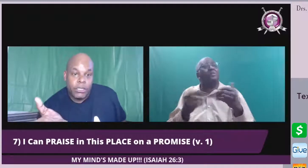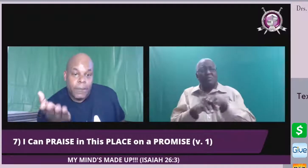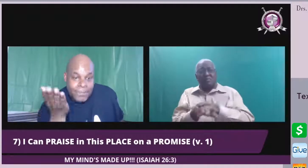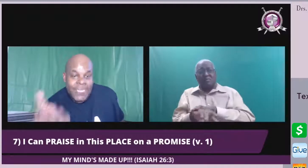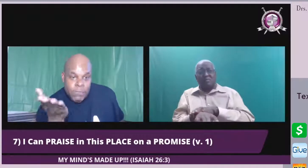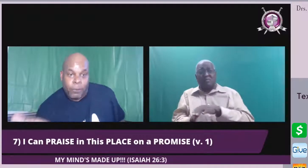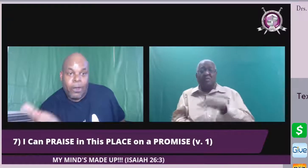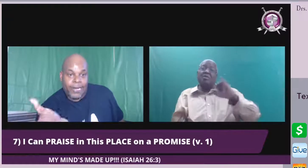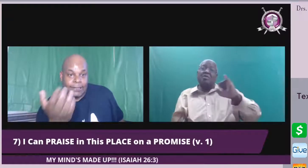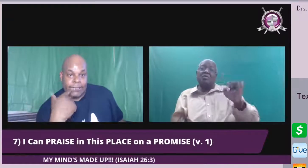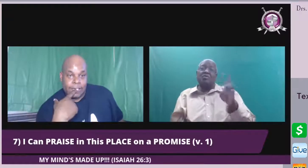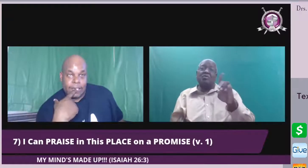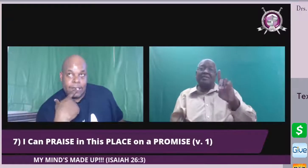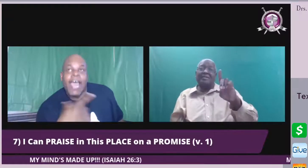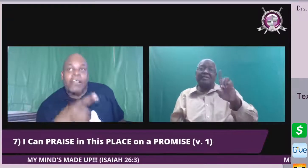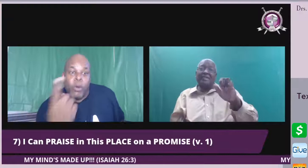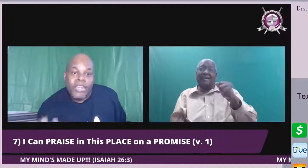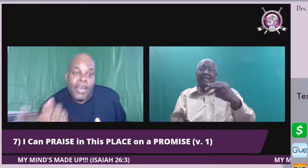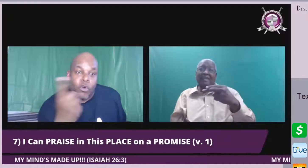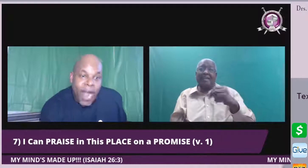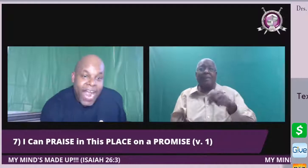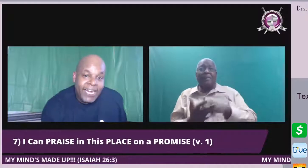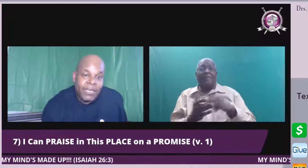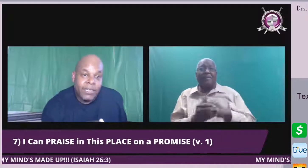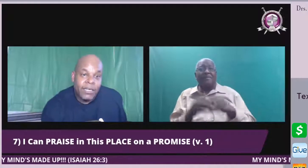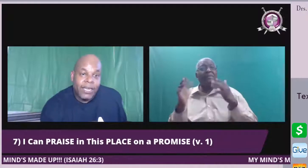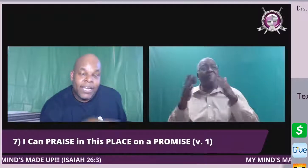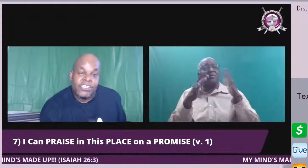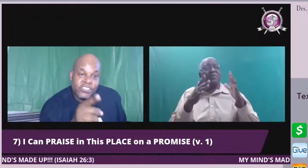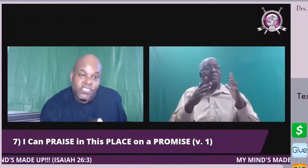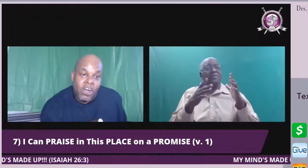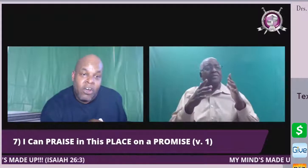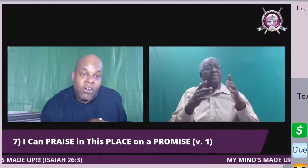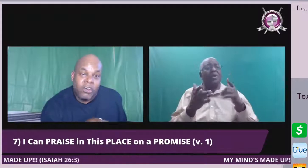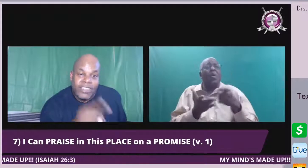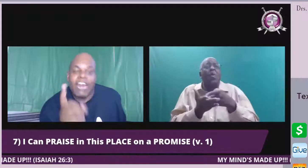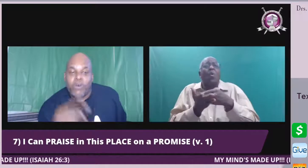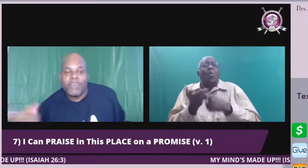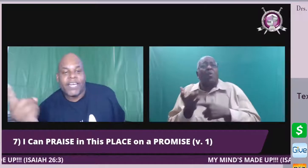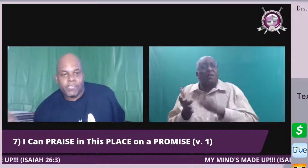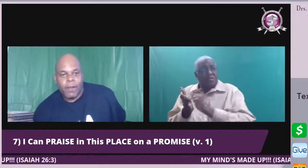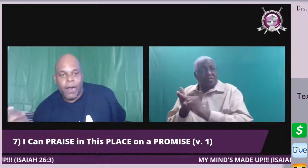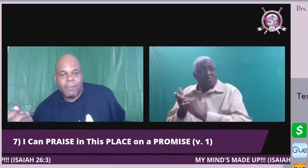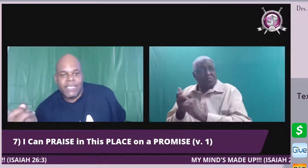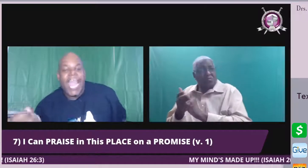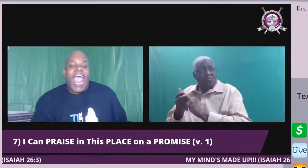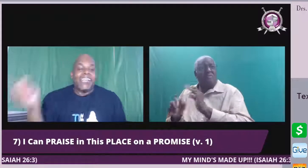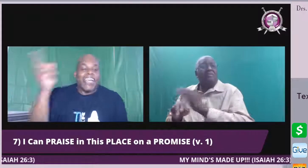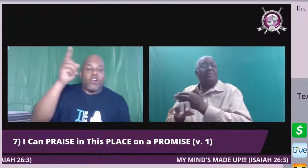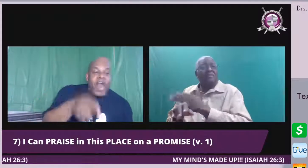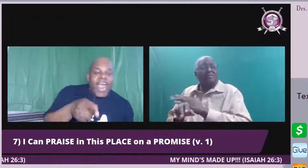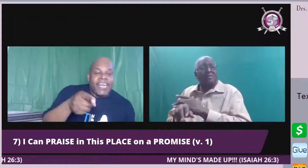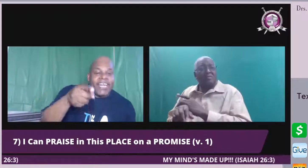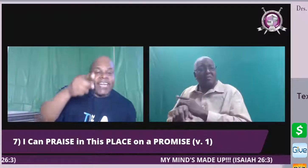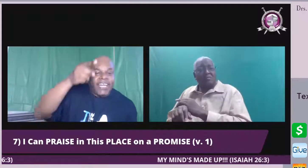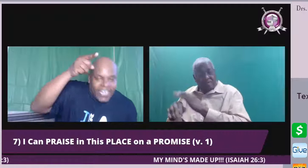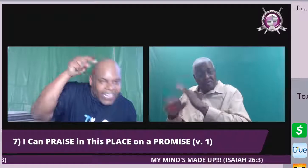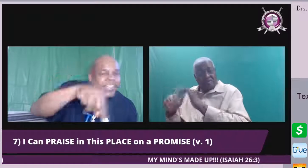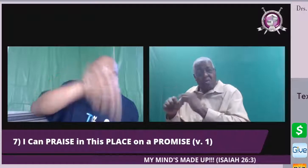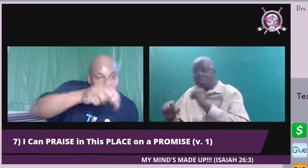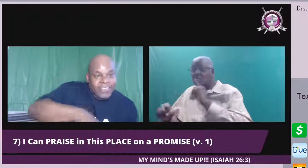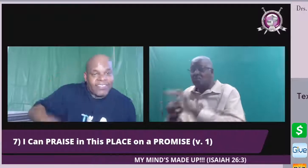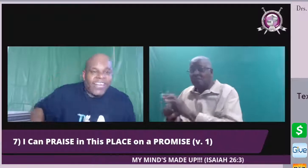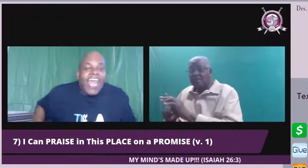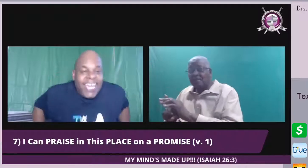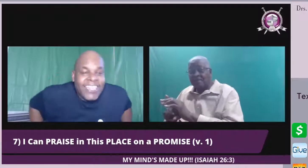Judah means praise. What they're writing is a song that reflects a promise, and they're writing it